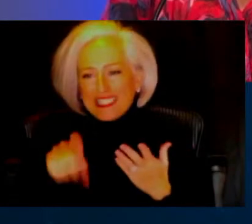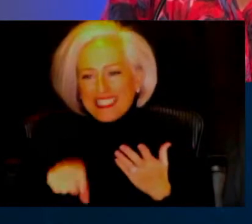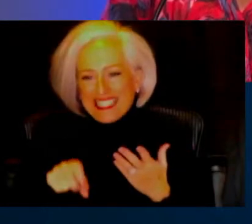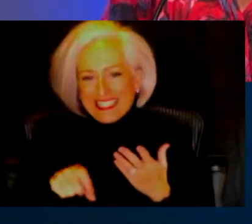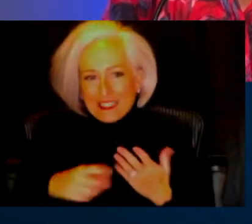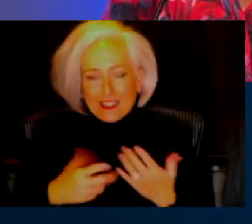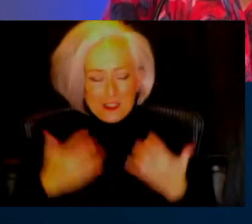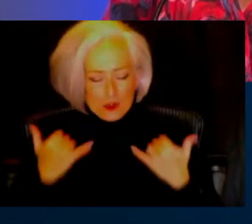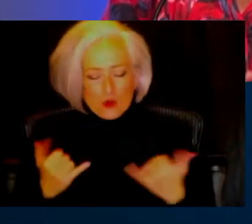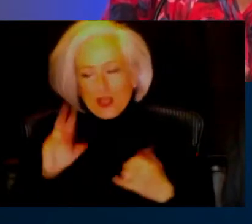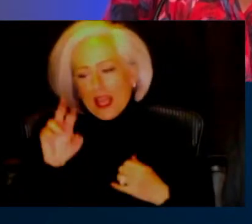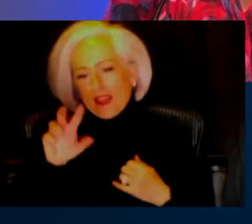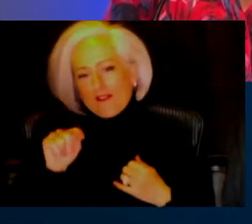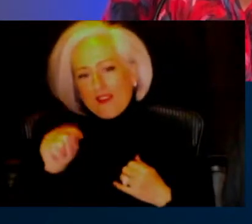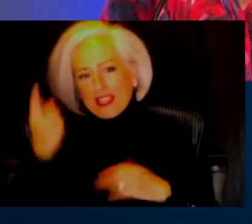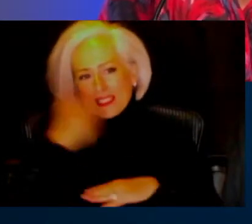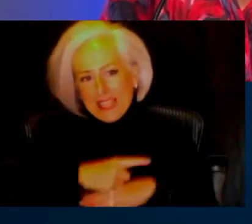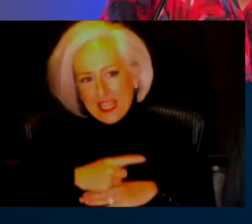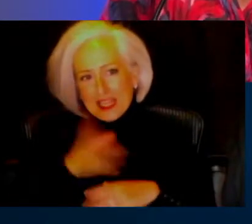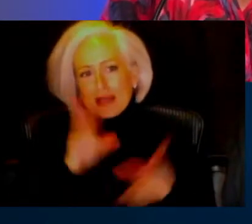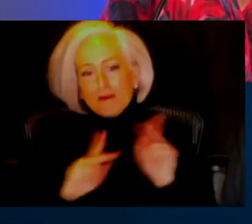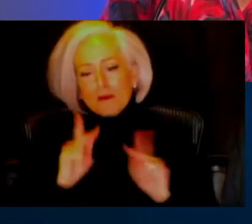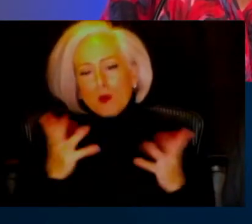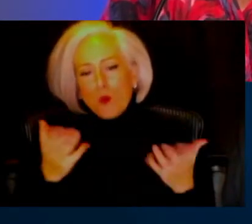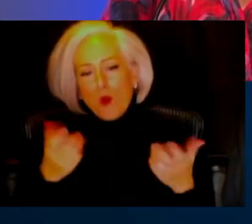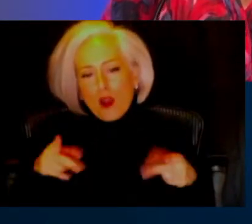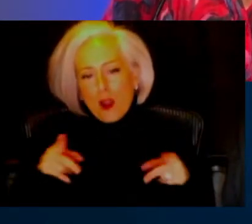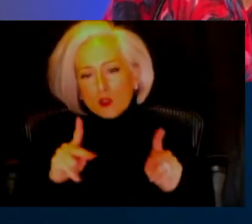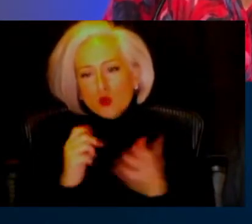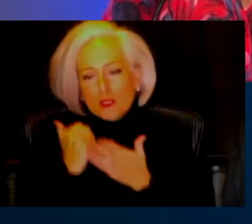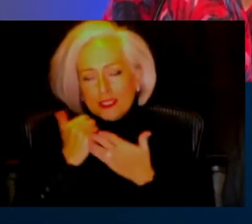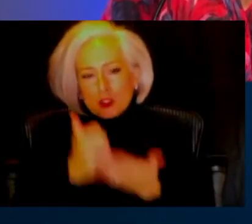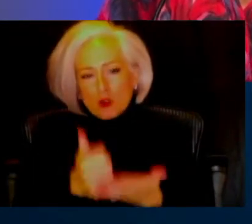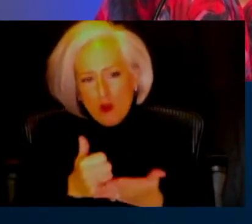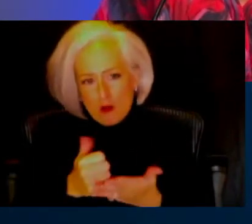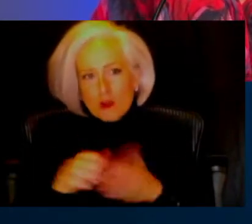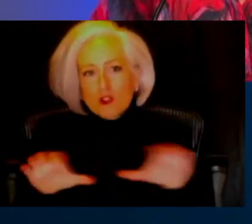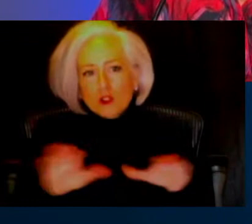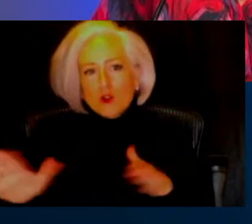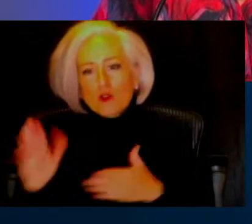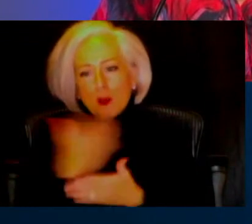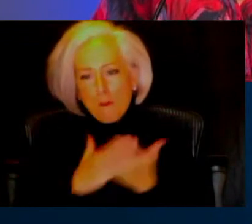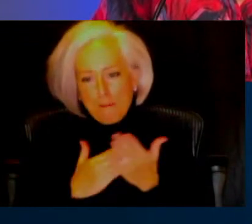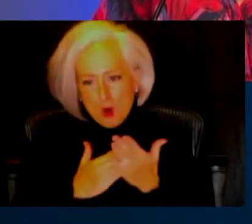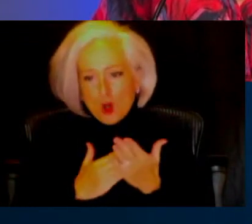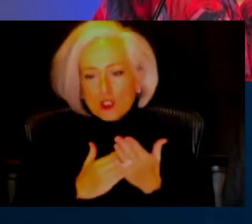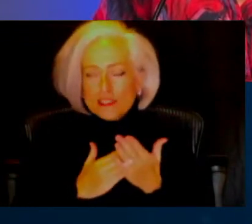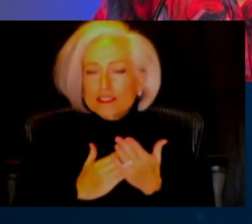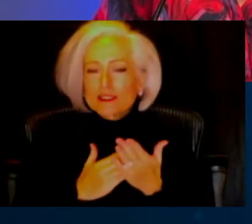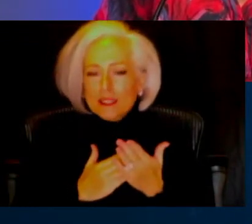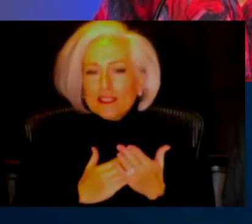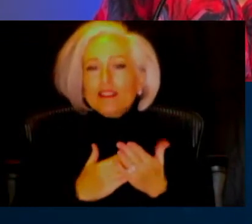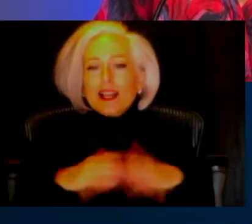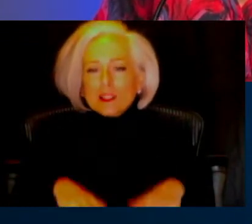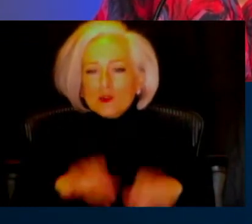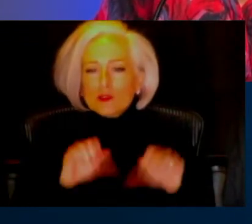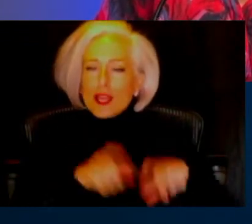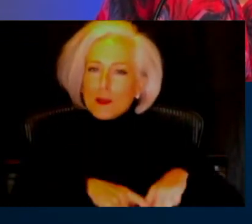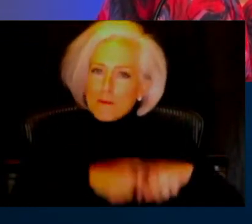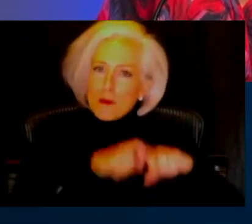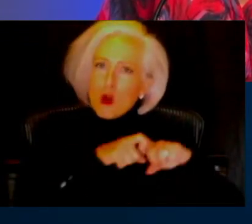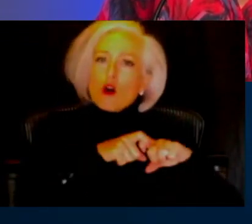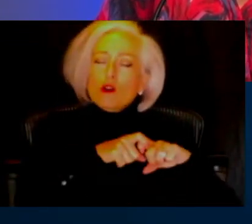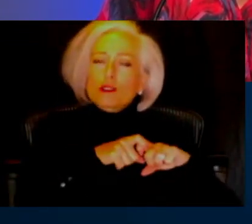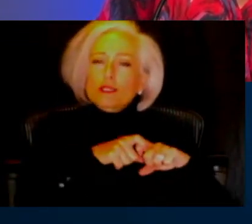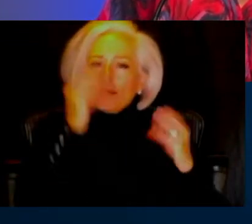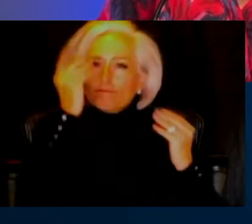and I know people are looking for an opportunity to help and to do their part. and to take that pause and